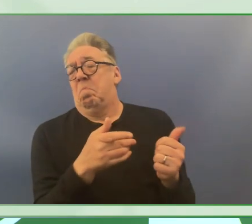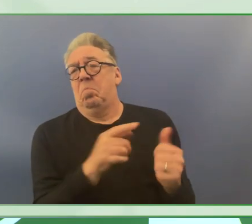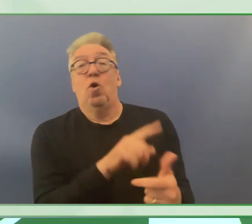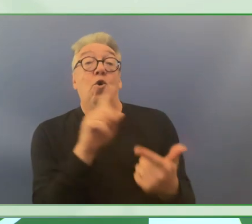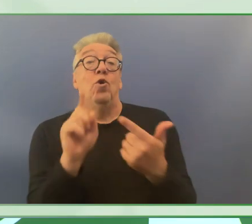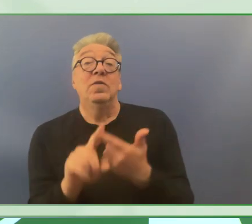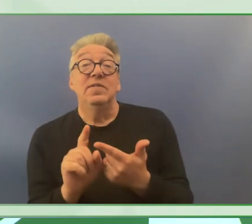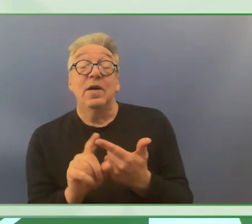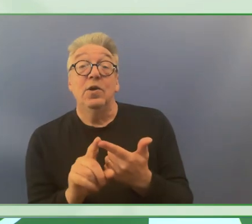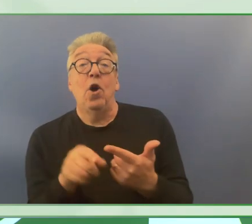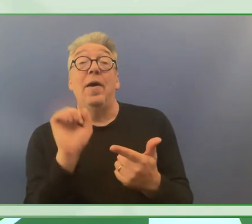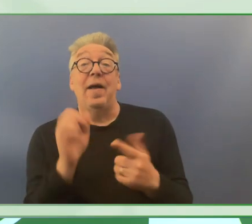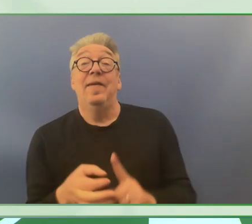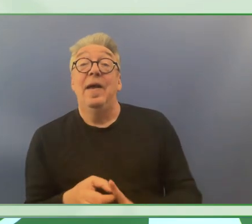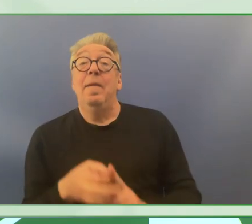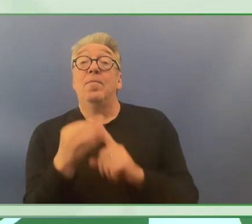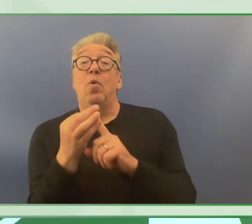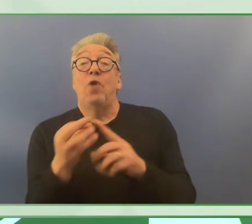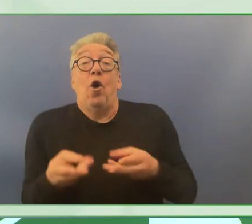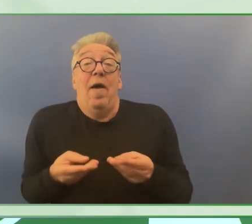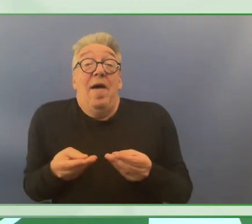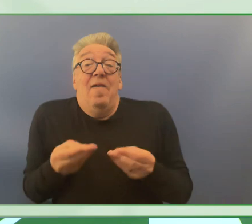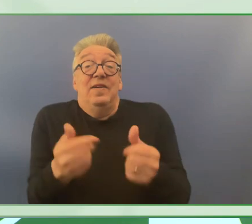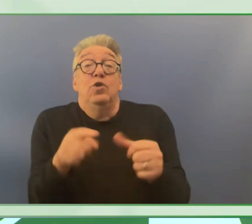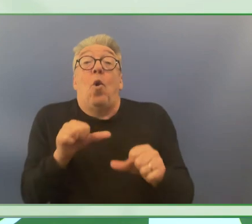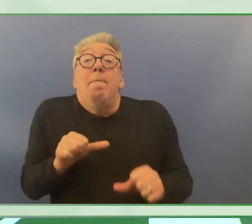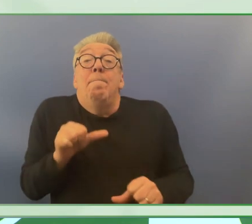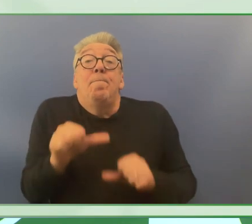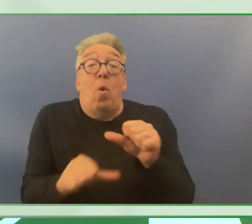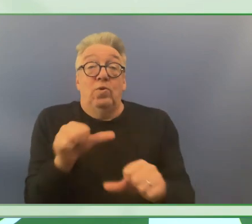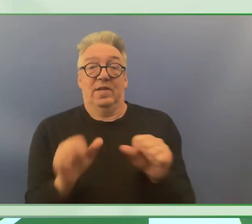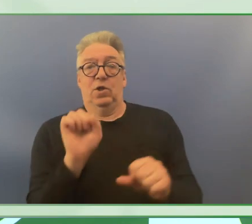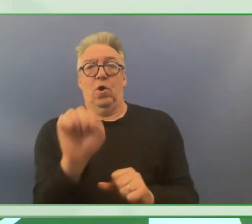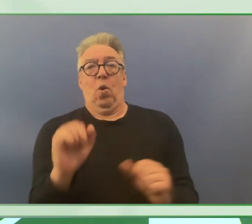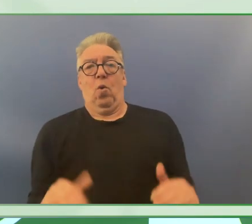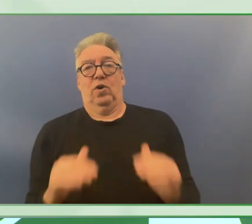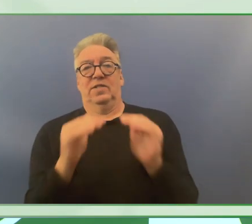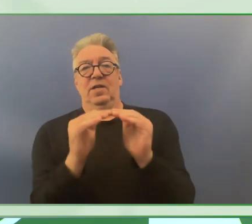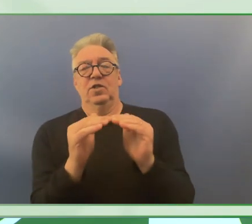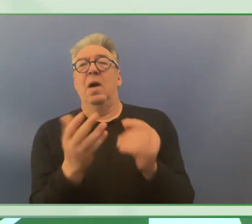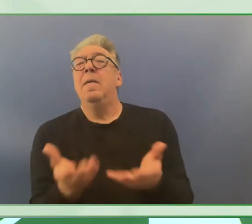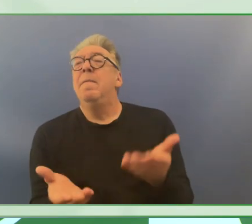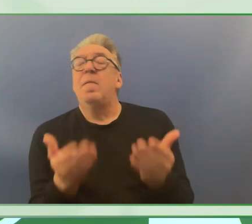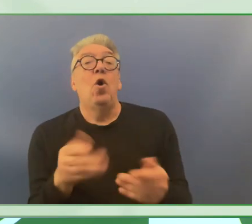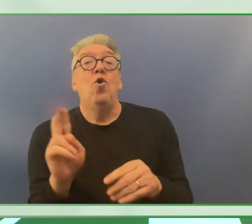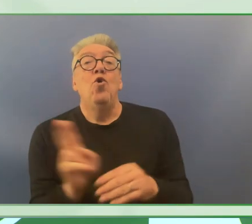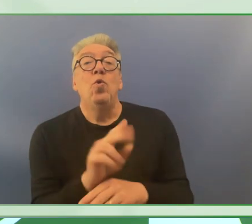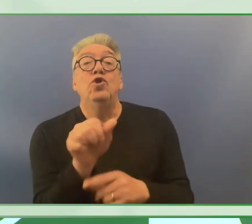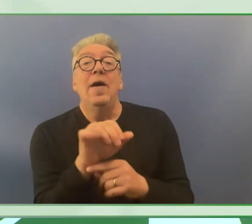to improve the efficiency of the processes within your organization. This could be something like using AI automations